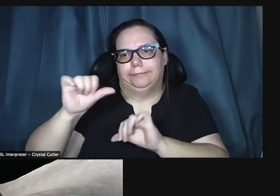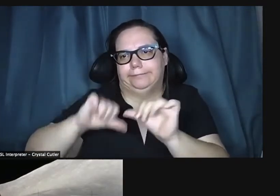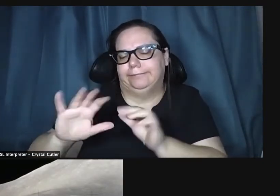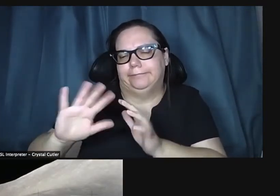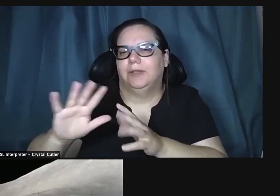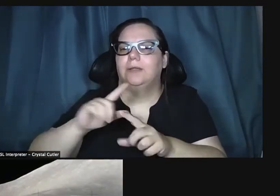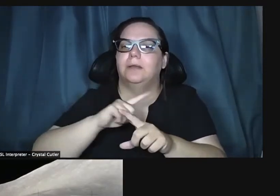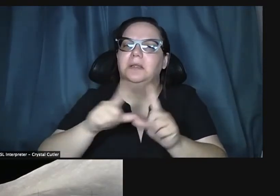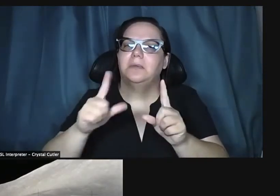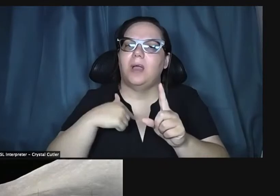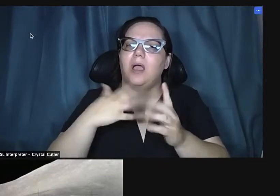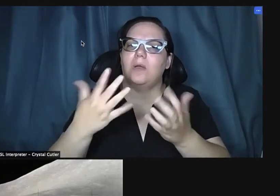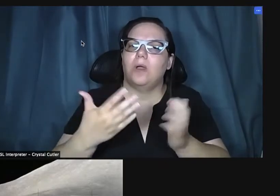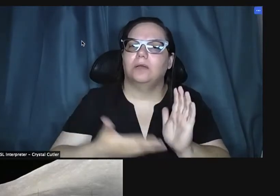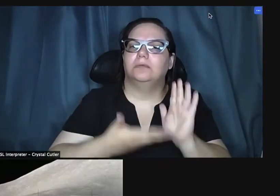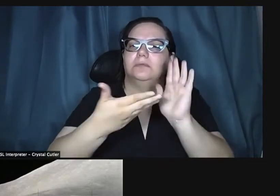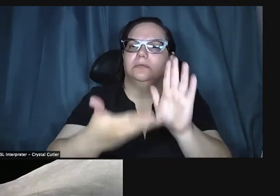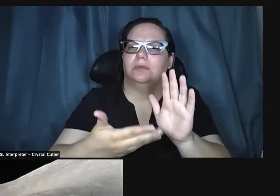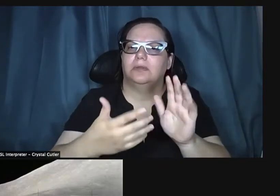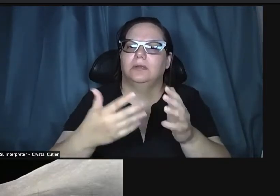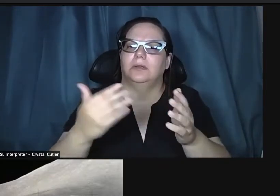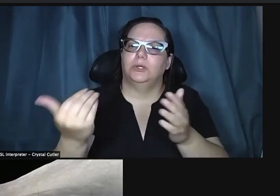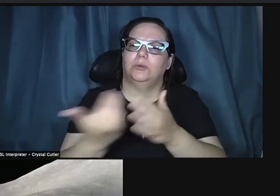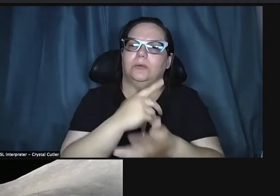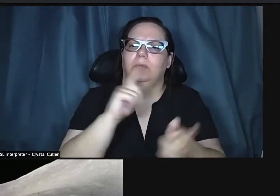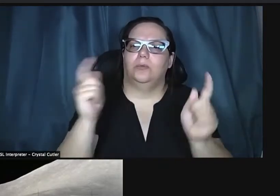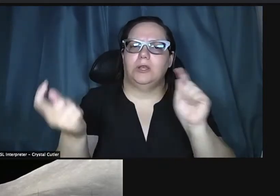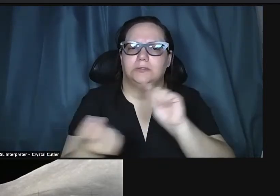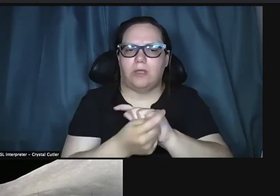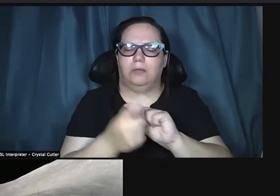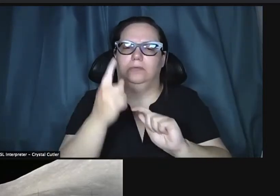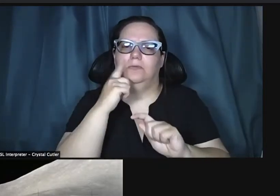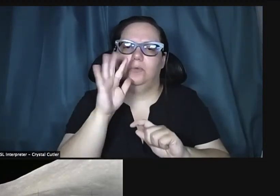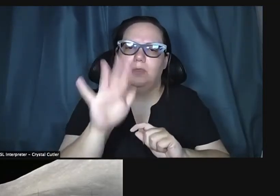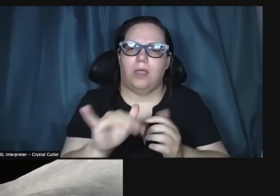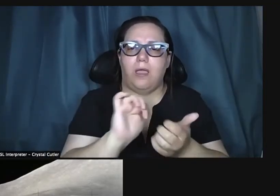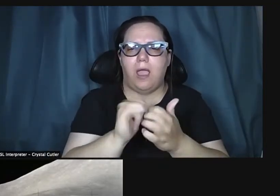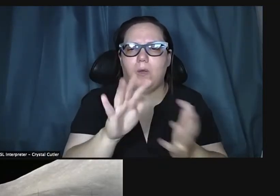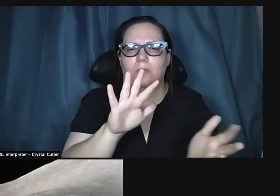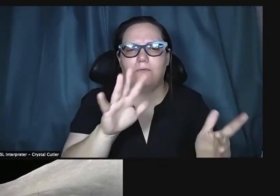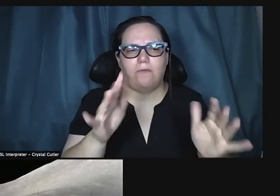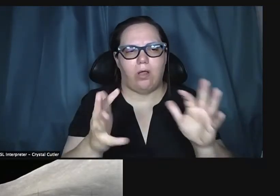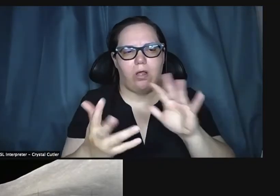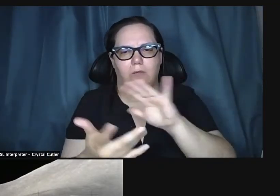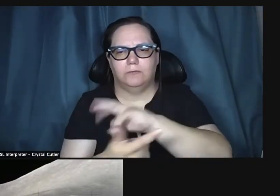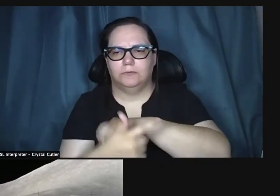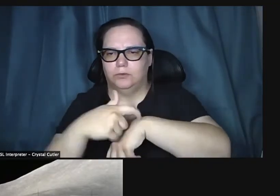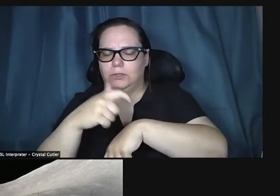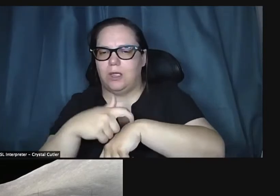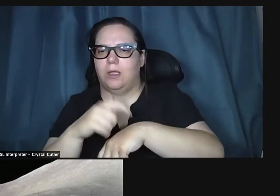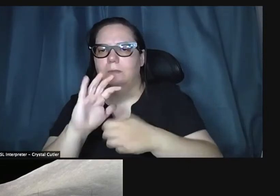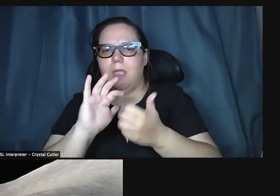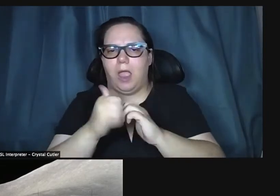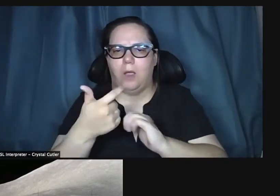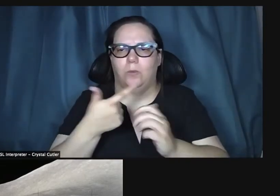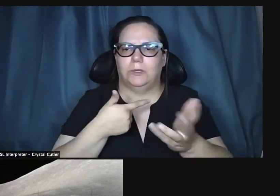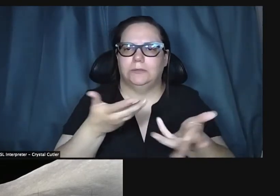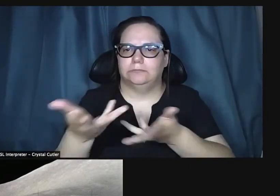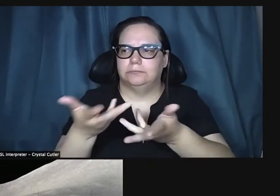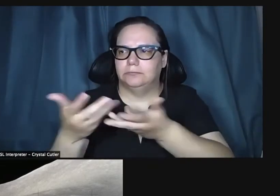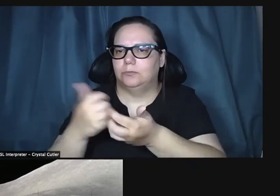And over time, perhaps the way we interact with each other and how we view, quote unquote, the others and our